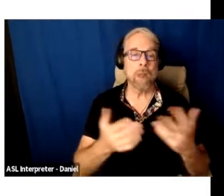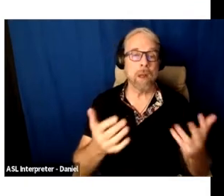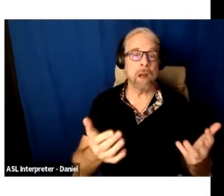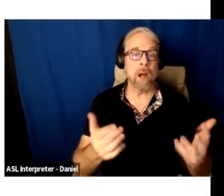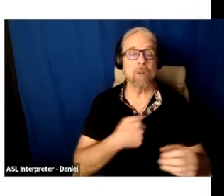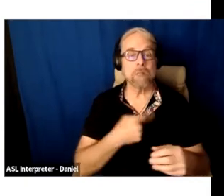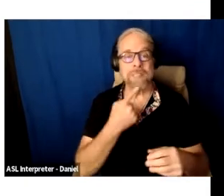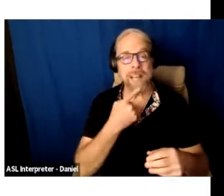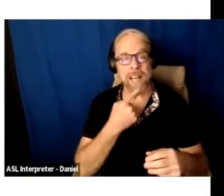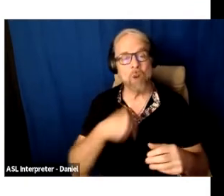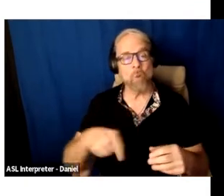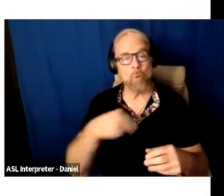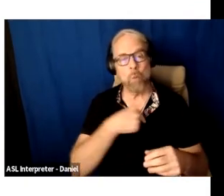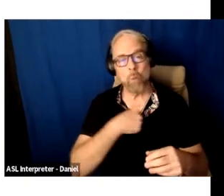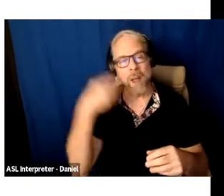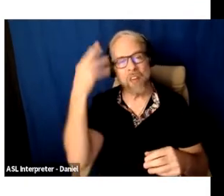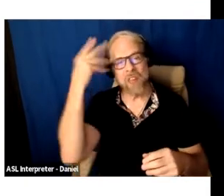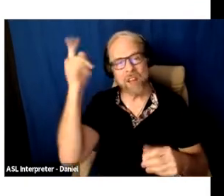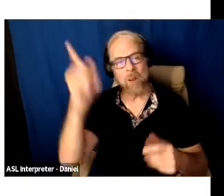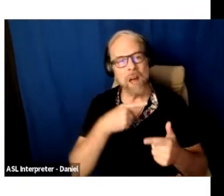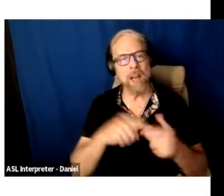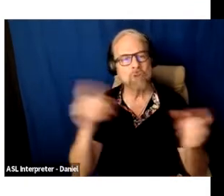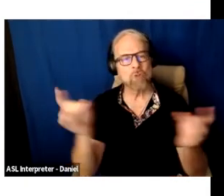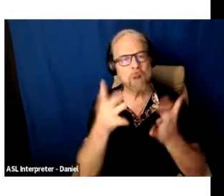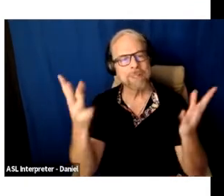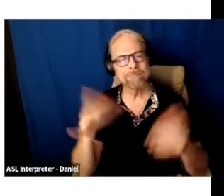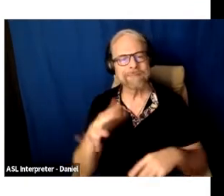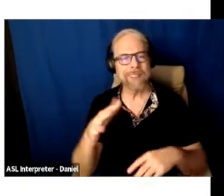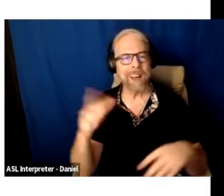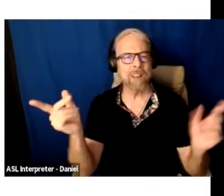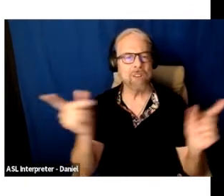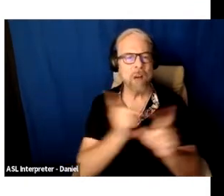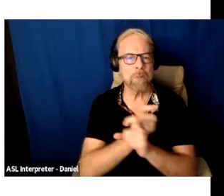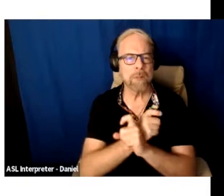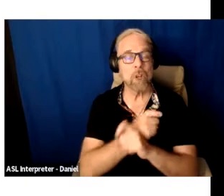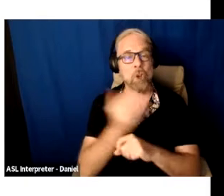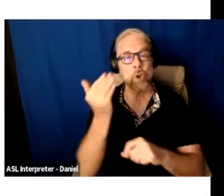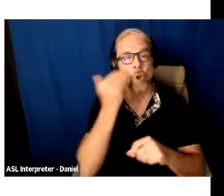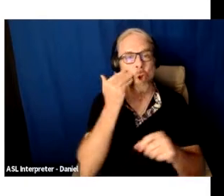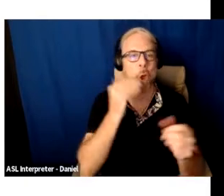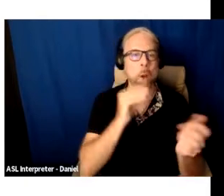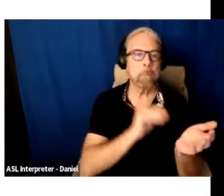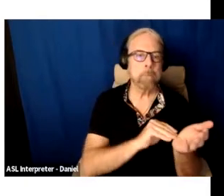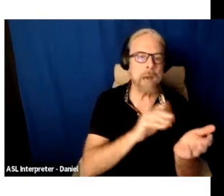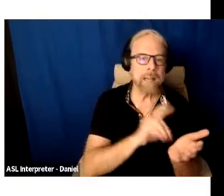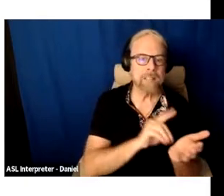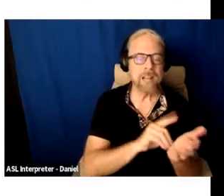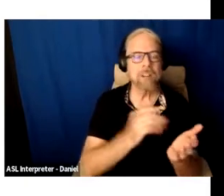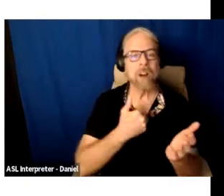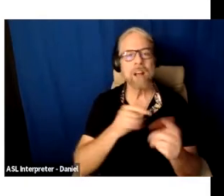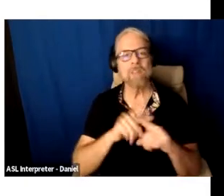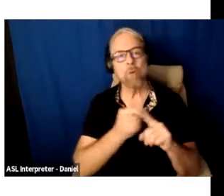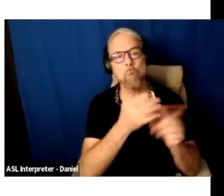when we think about trauma, it is kind of complicated because, you know, medical doctors have a way of thinking about trauma, mental